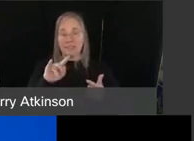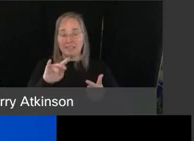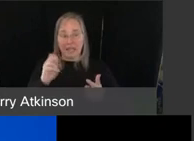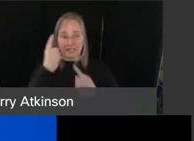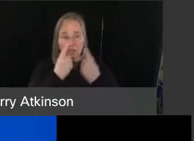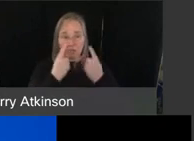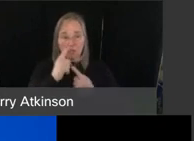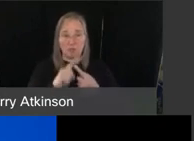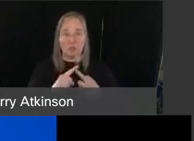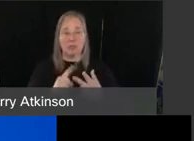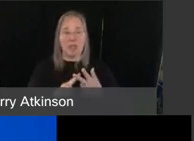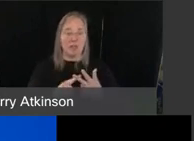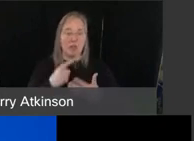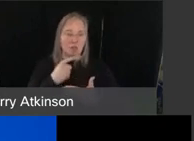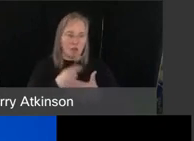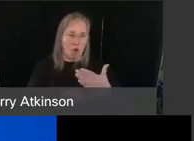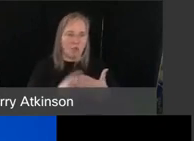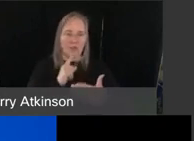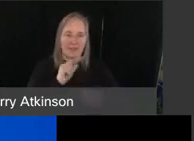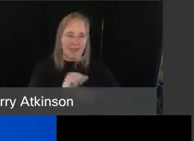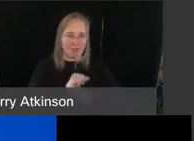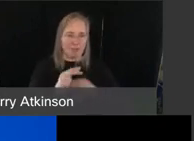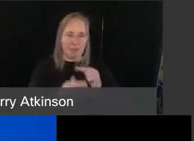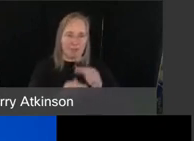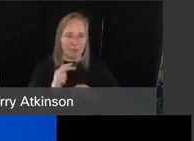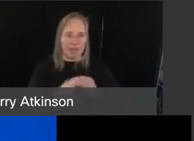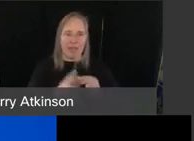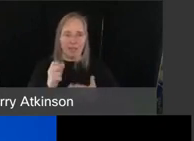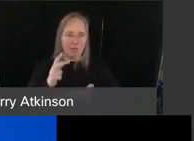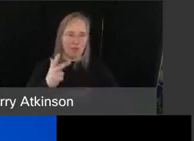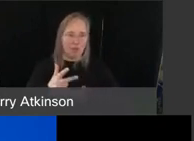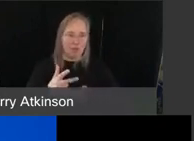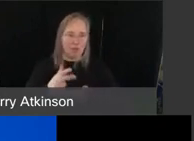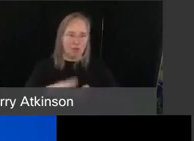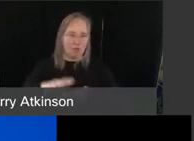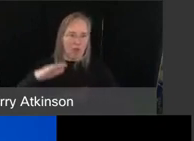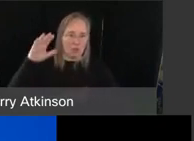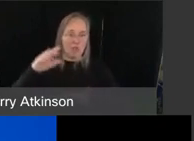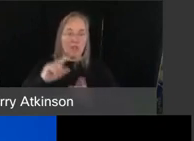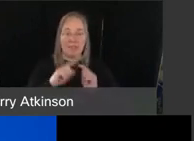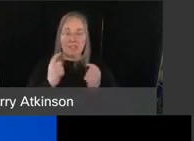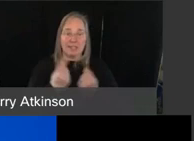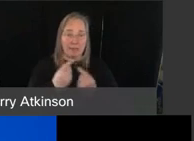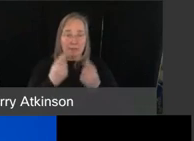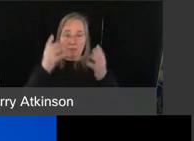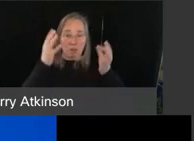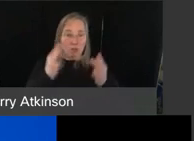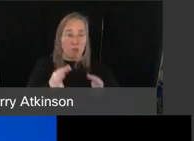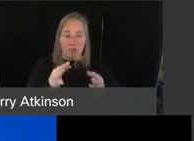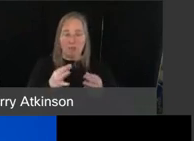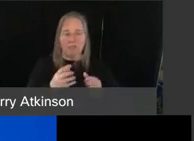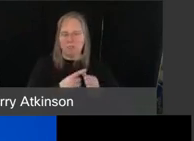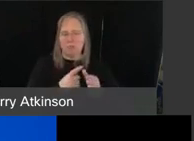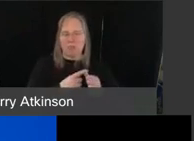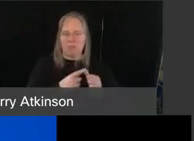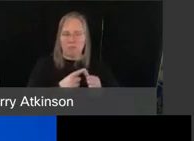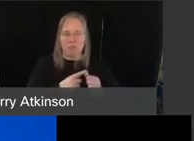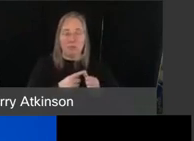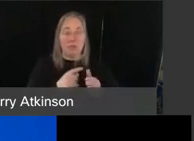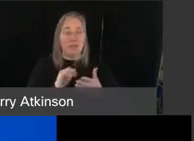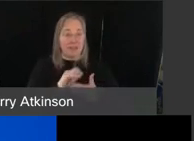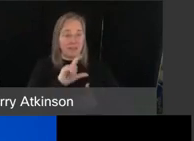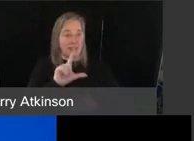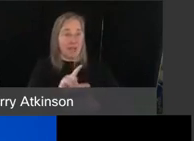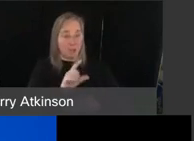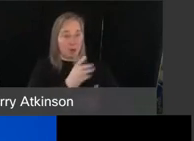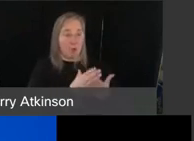the cost of the building and the garage. The team determined, at least preliminarily, that the housing, the library component